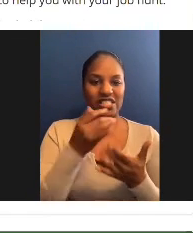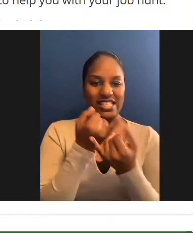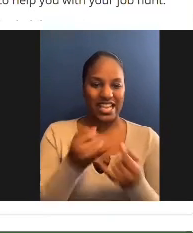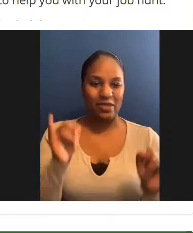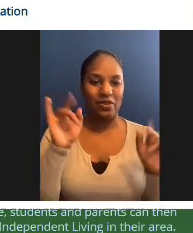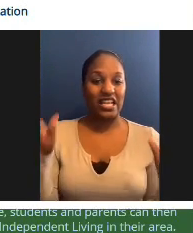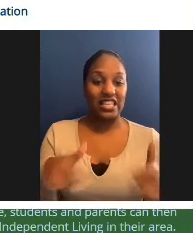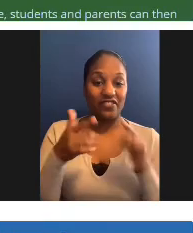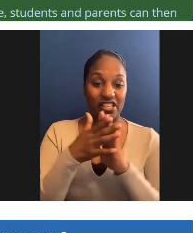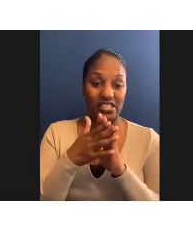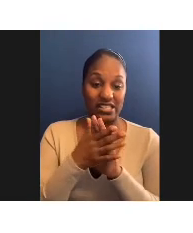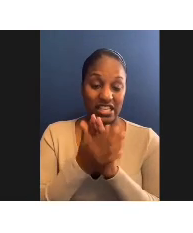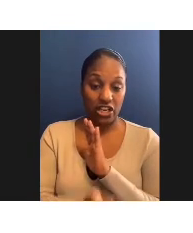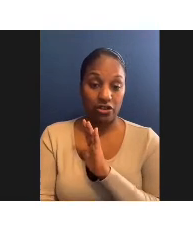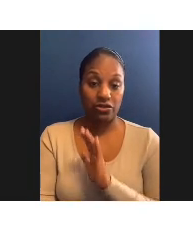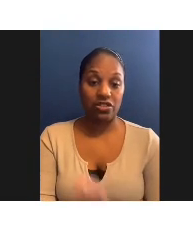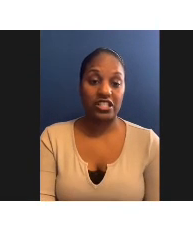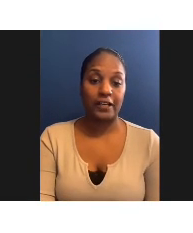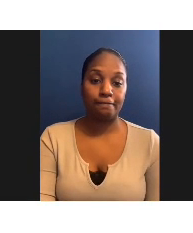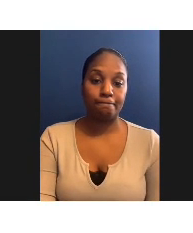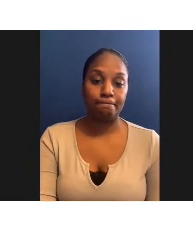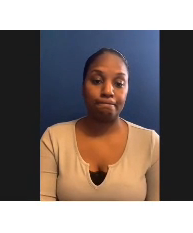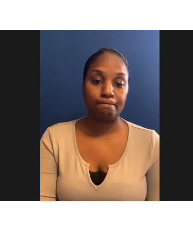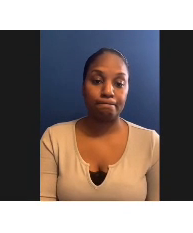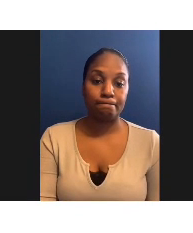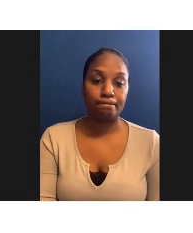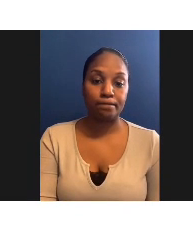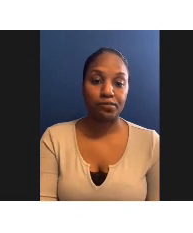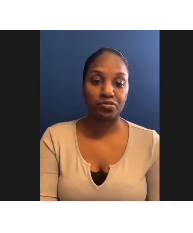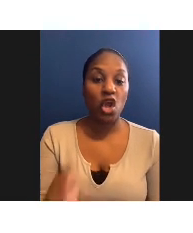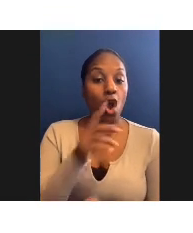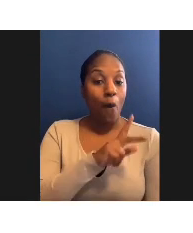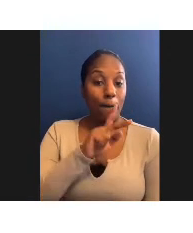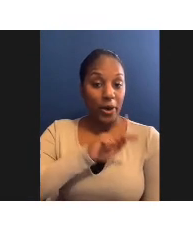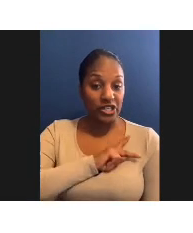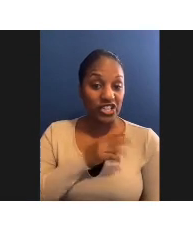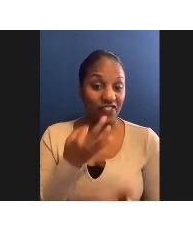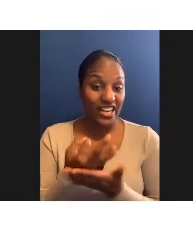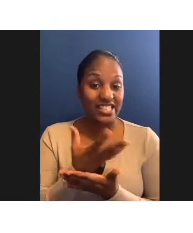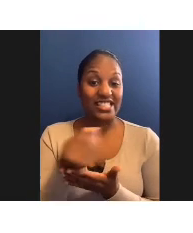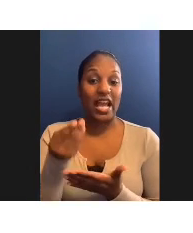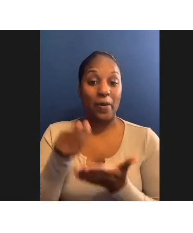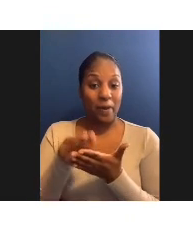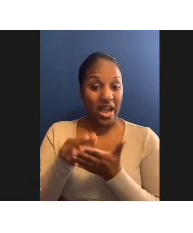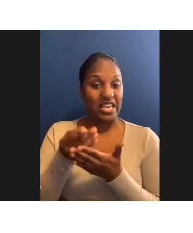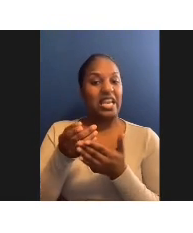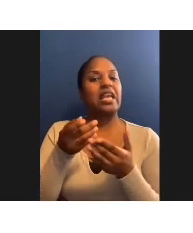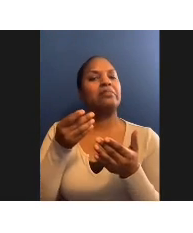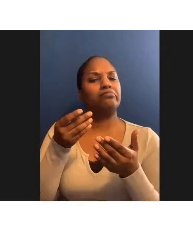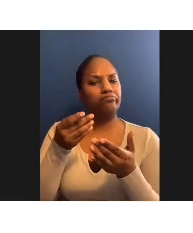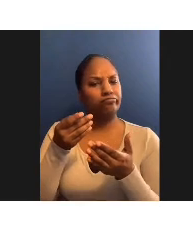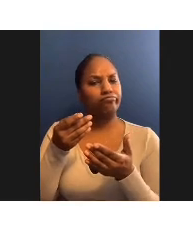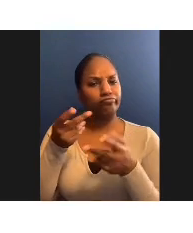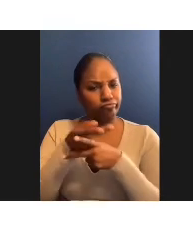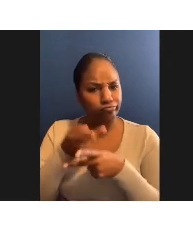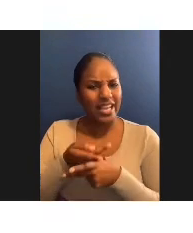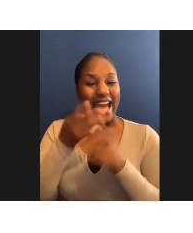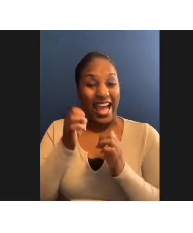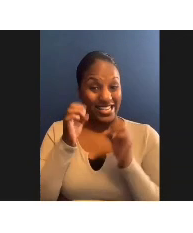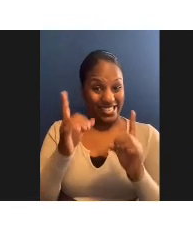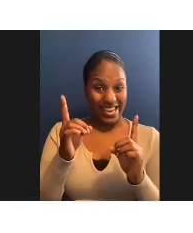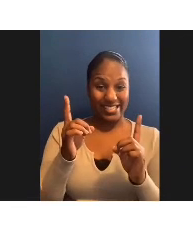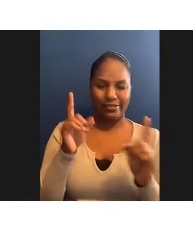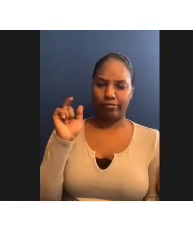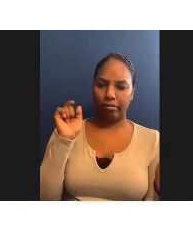living skills, personal finances and money management. Education always gets